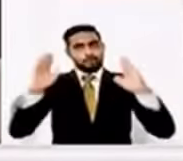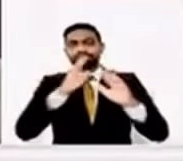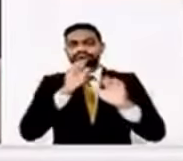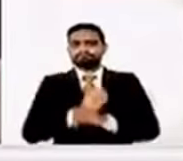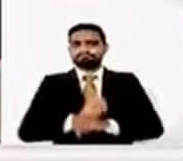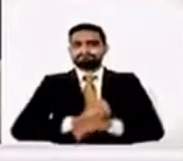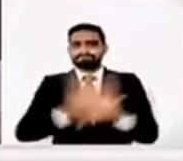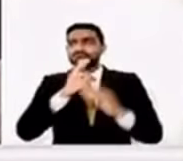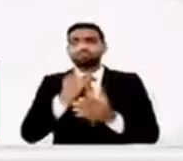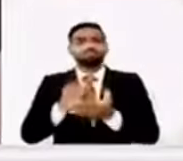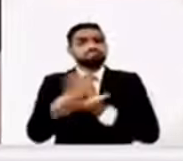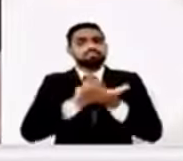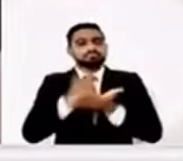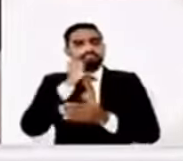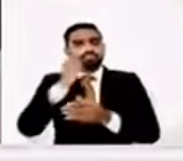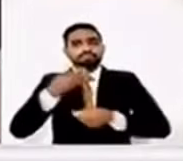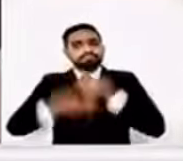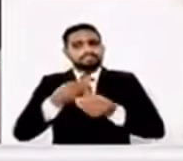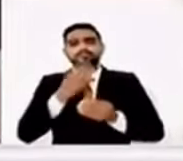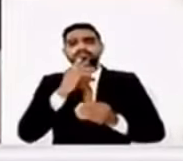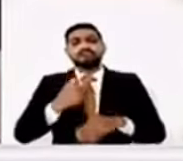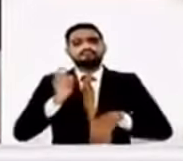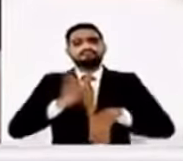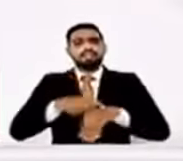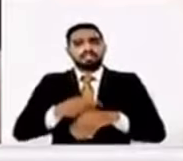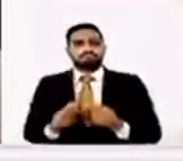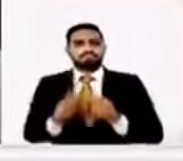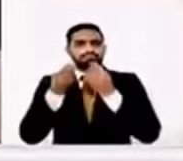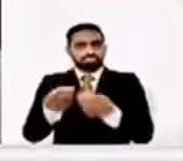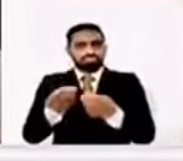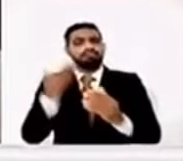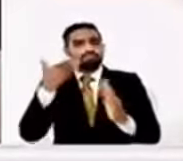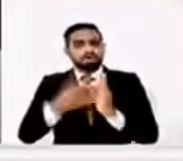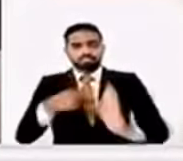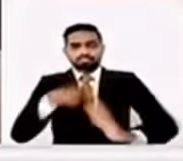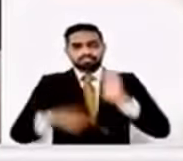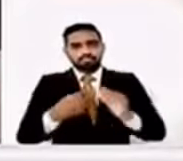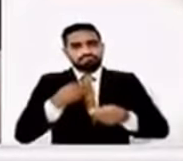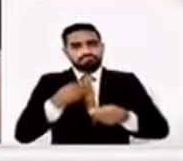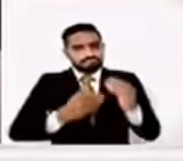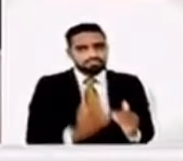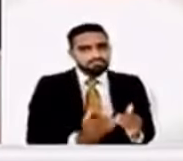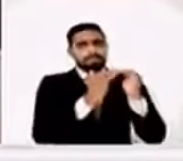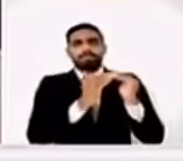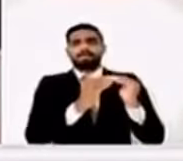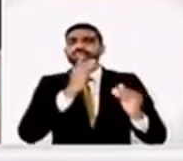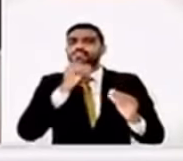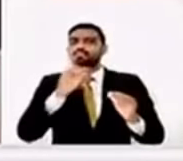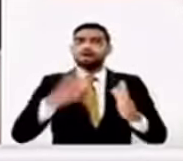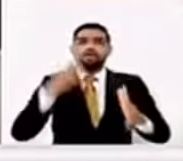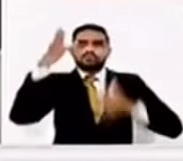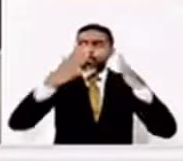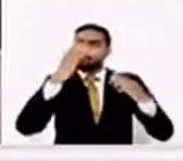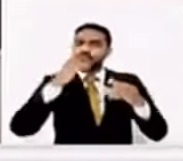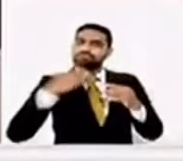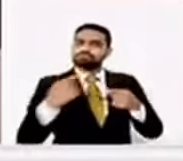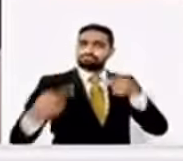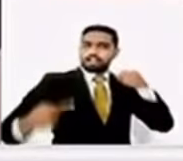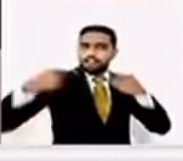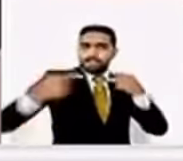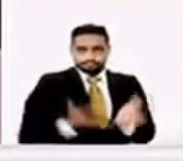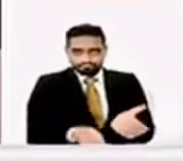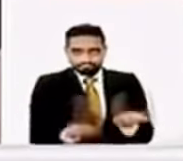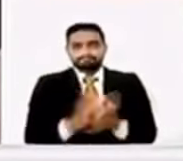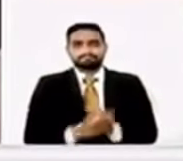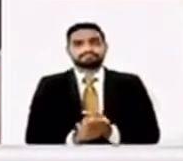business community for the production of local goods and services under the competitive setting of the global economy. Producers of all scales